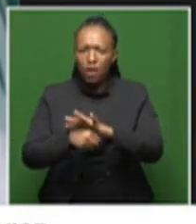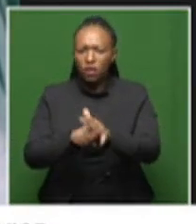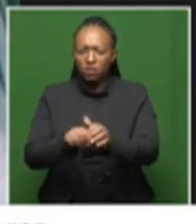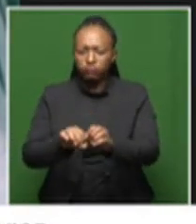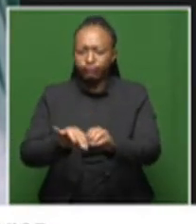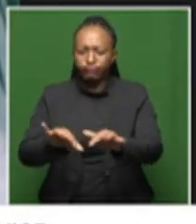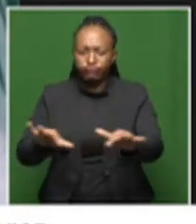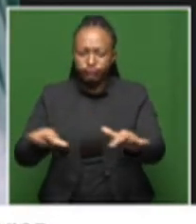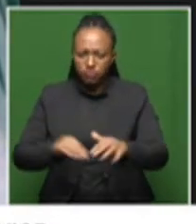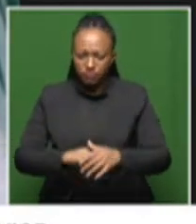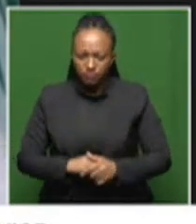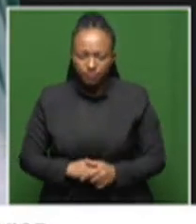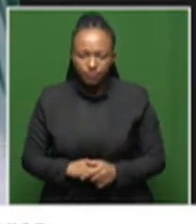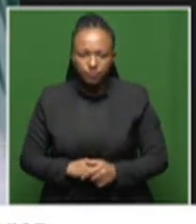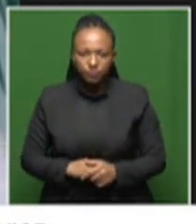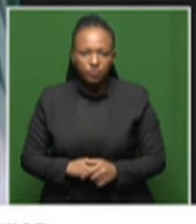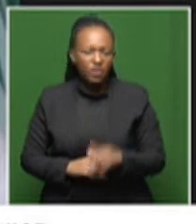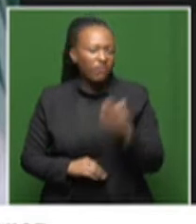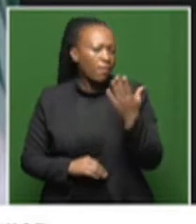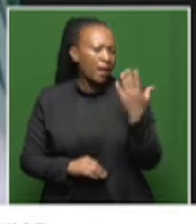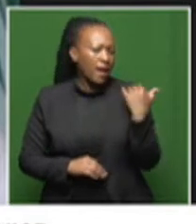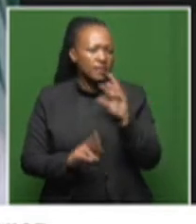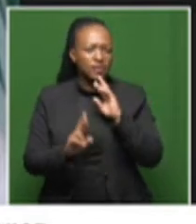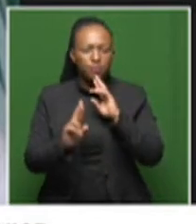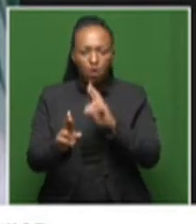In the last 24 hours, we saw